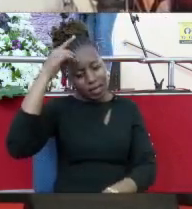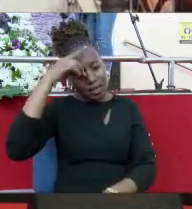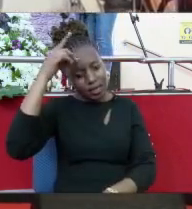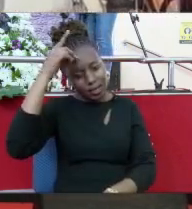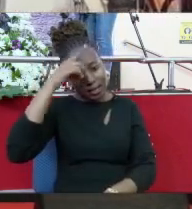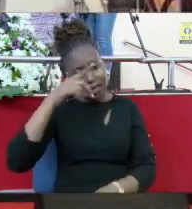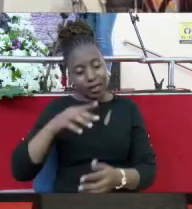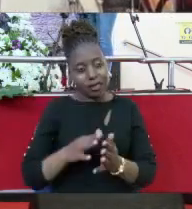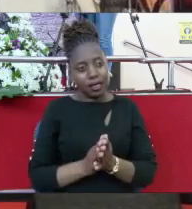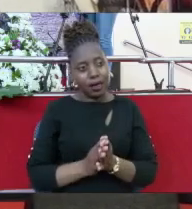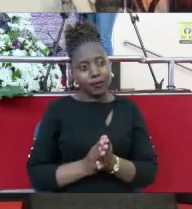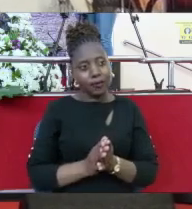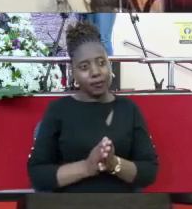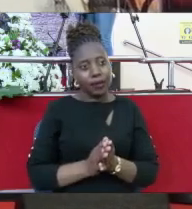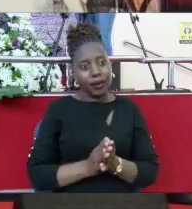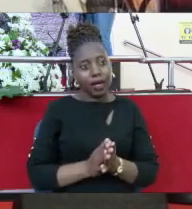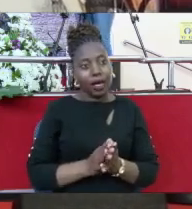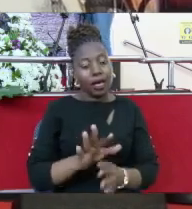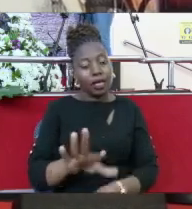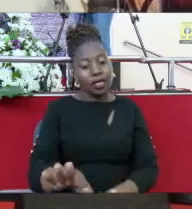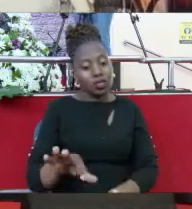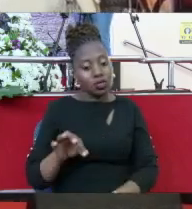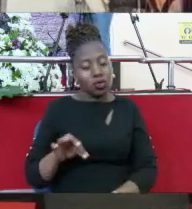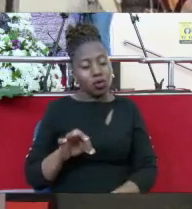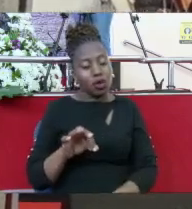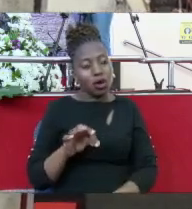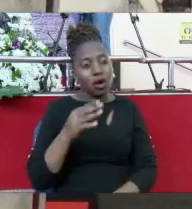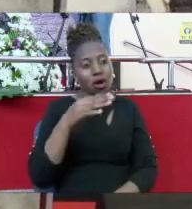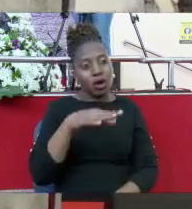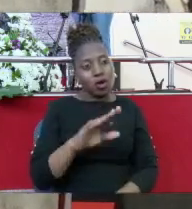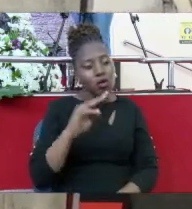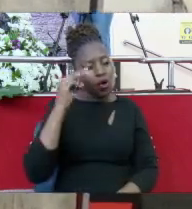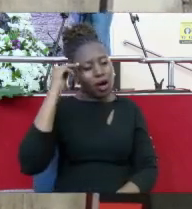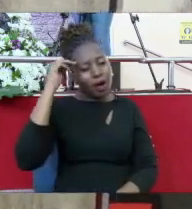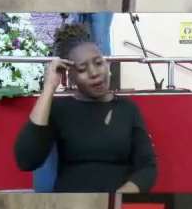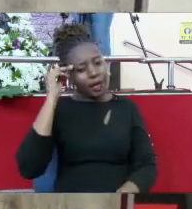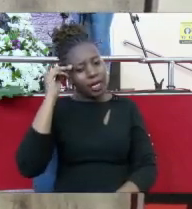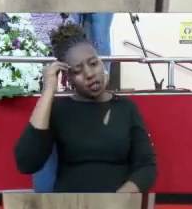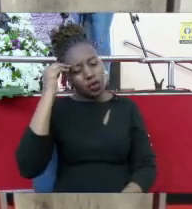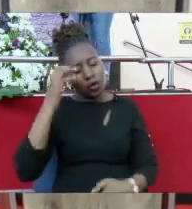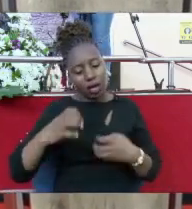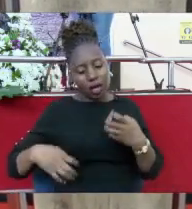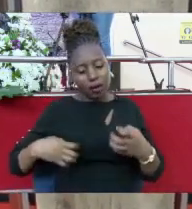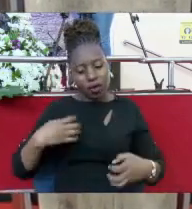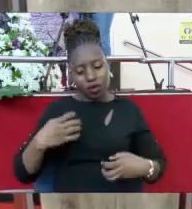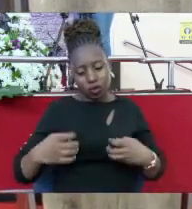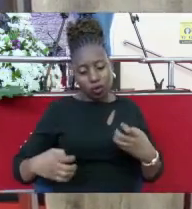He took your mental, emotional, and physical diseases on the cross.